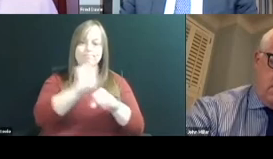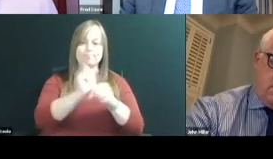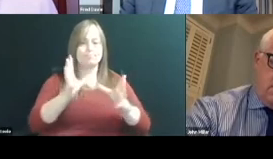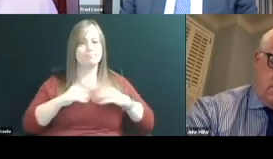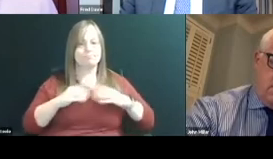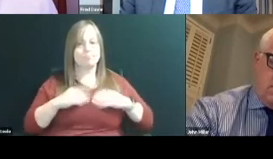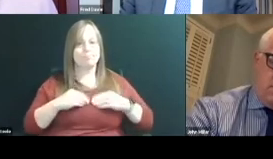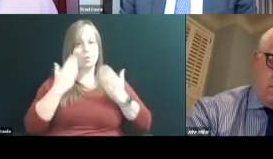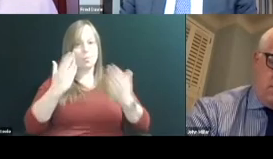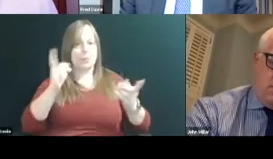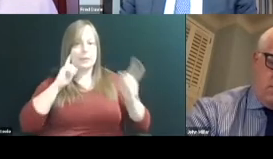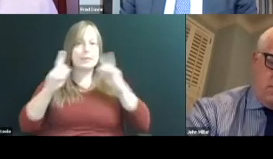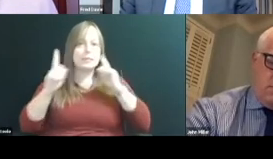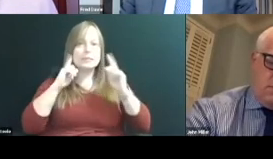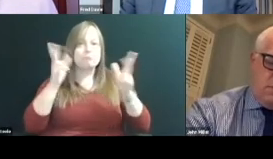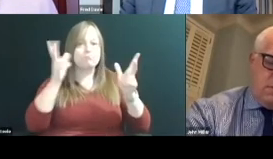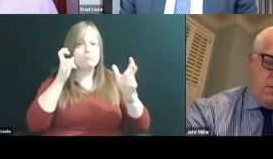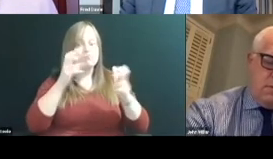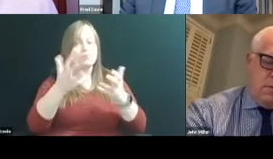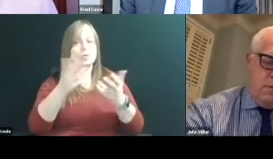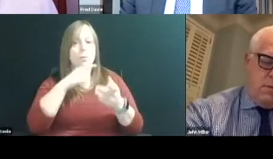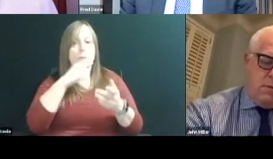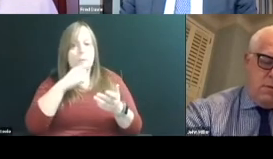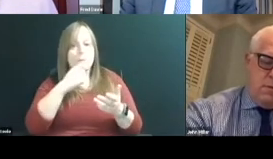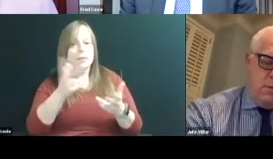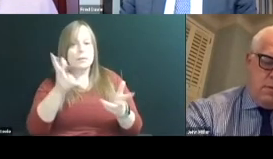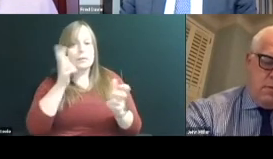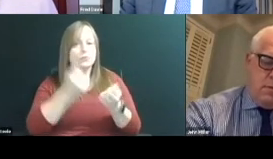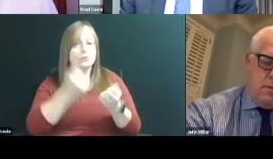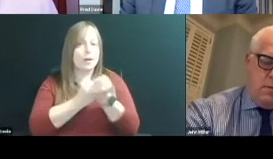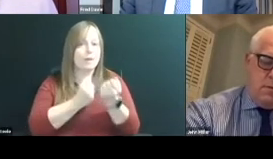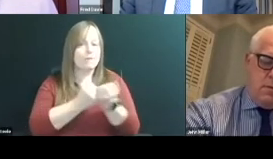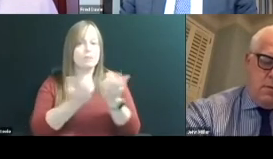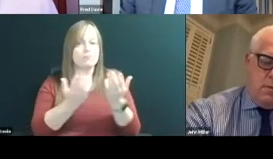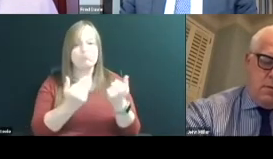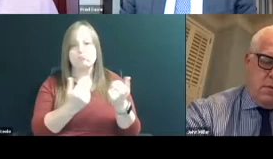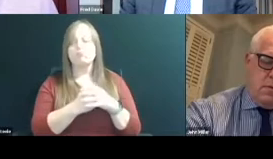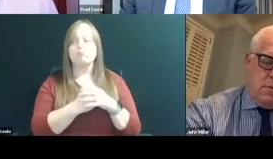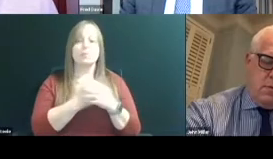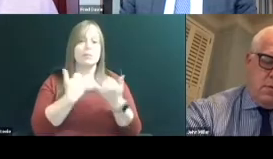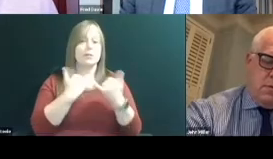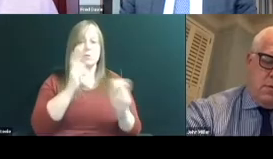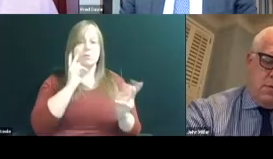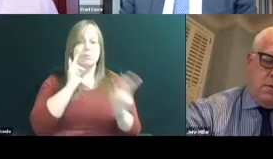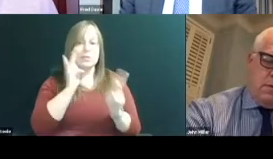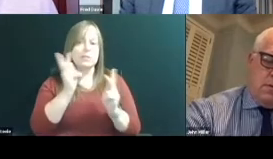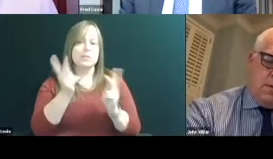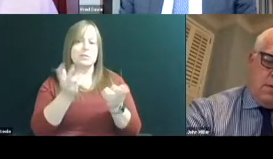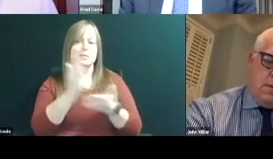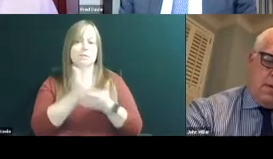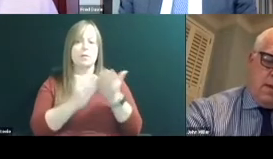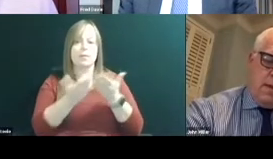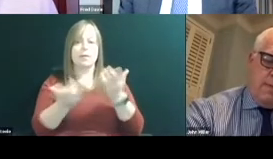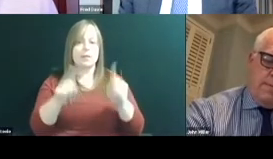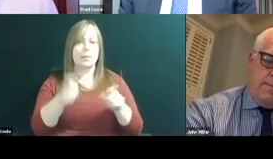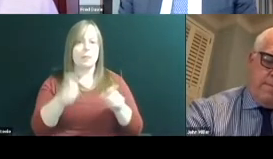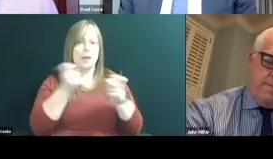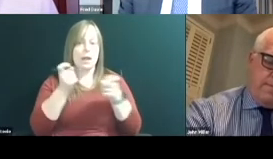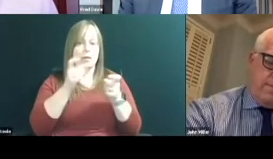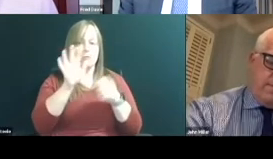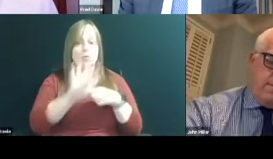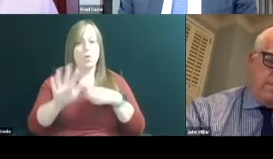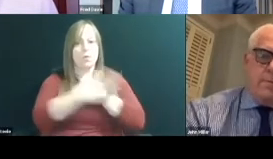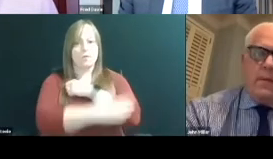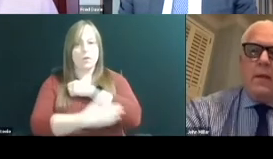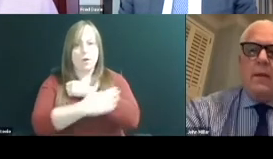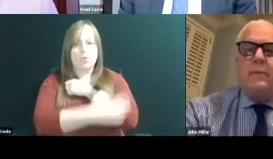and listening to the public. We are listening to our advocates. We've seen the way that some things have been handled across the